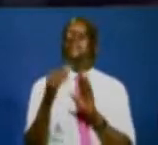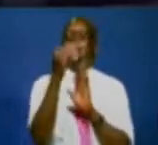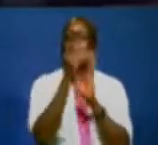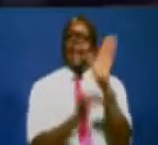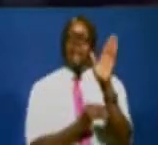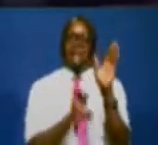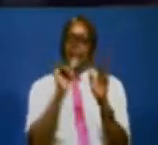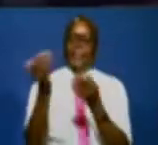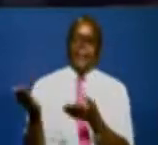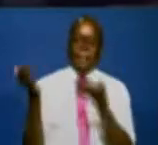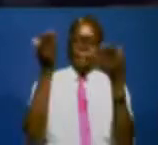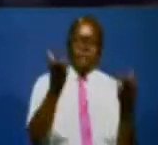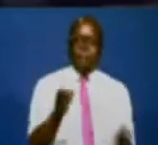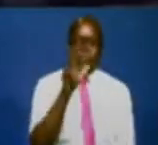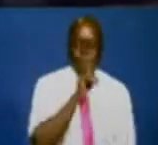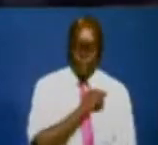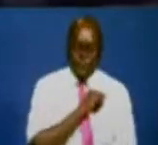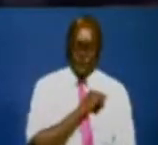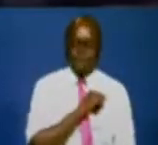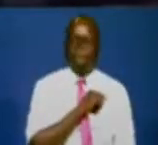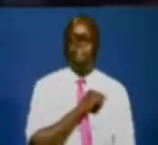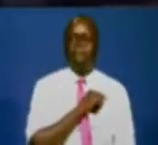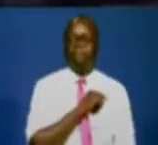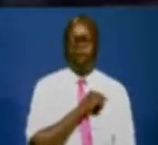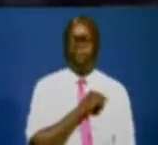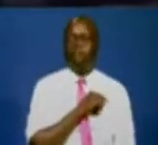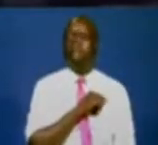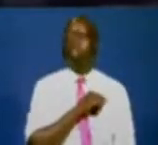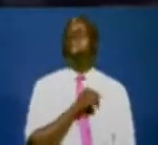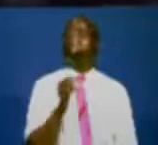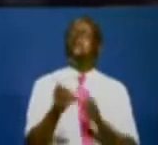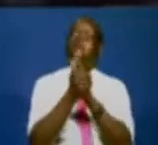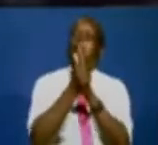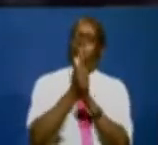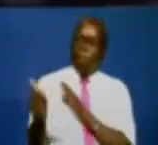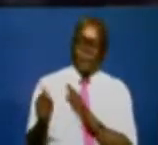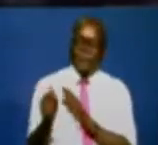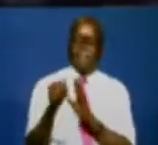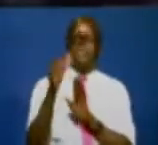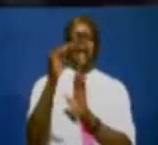been proposed, Mr. Speaker, is a competent